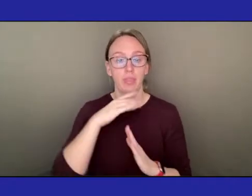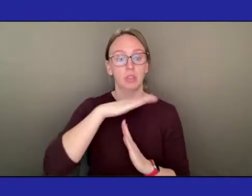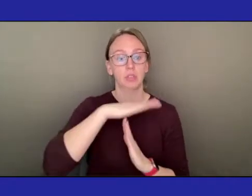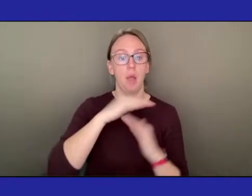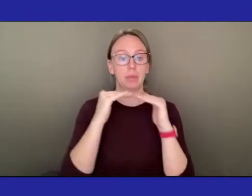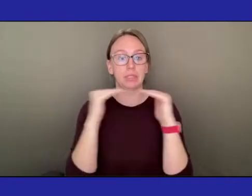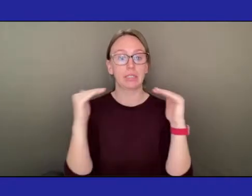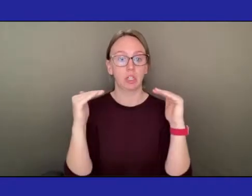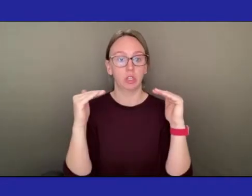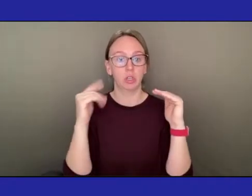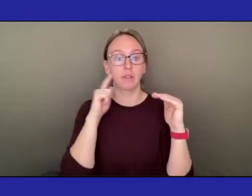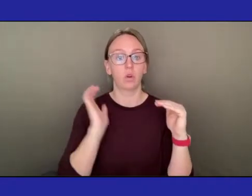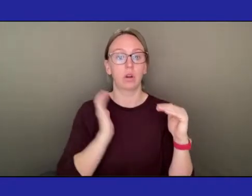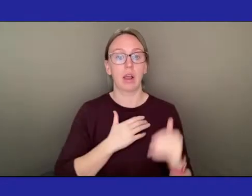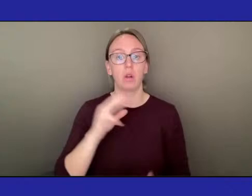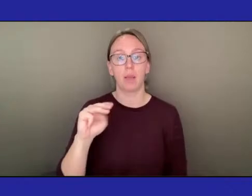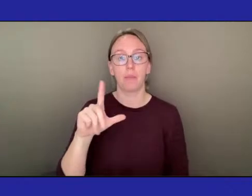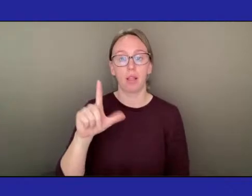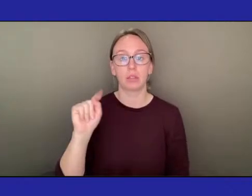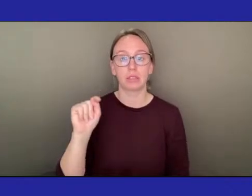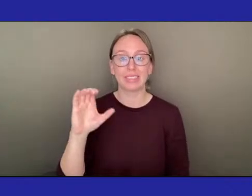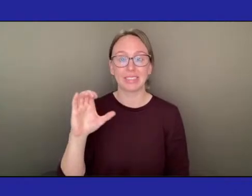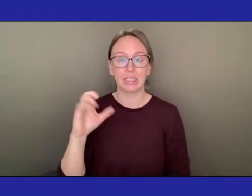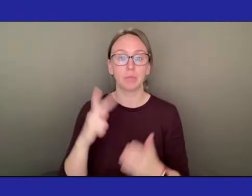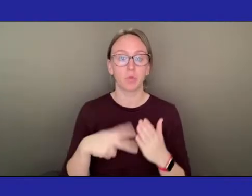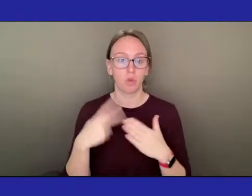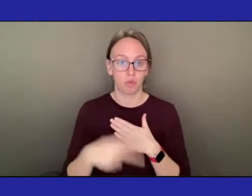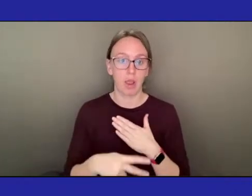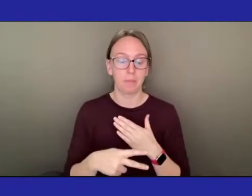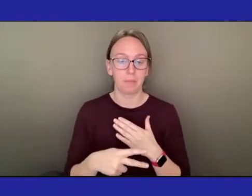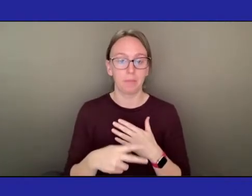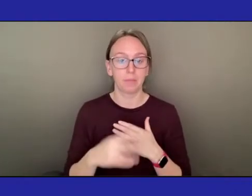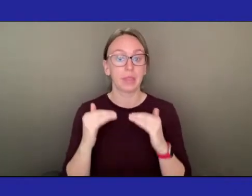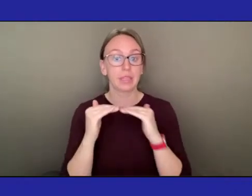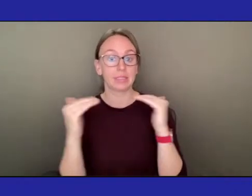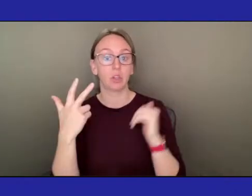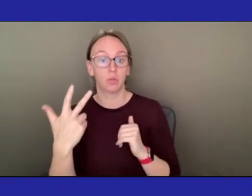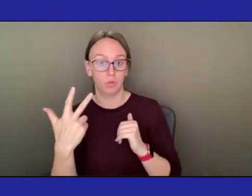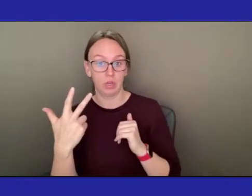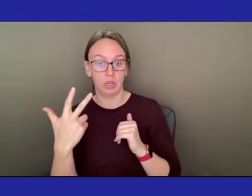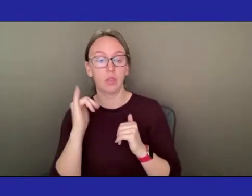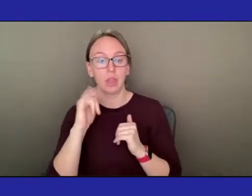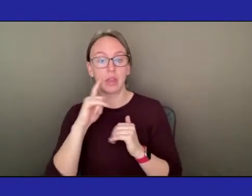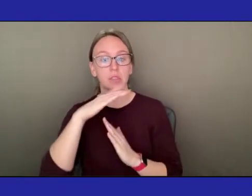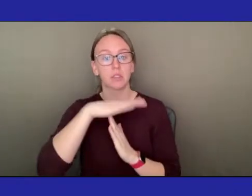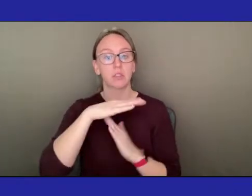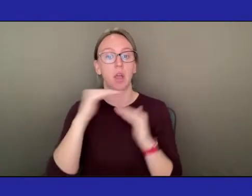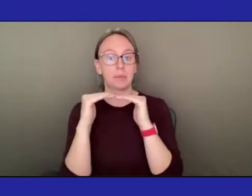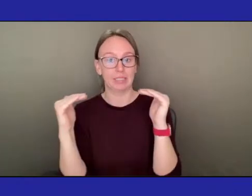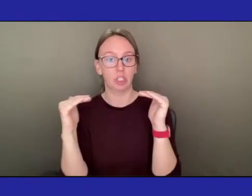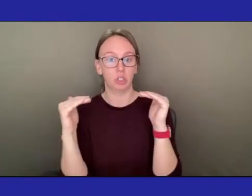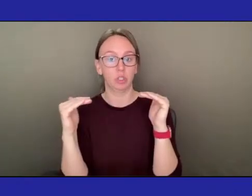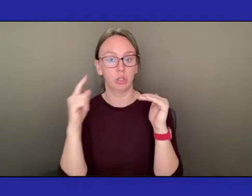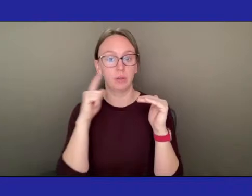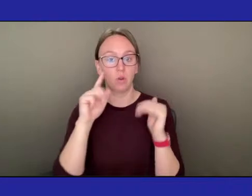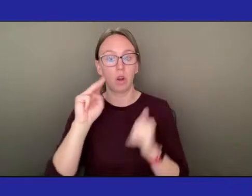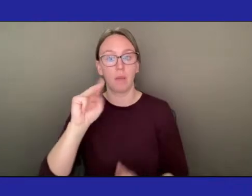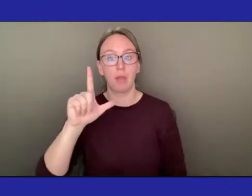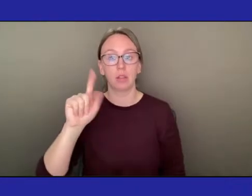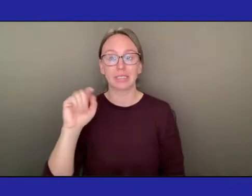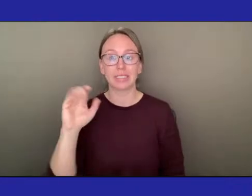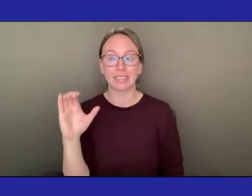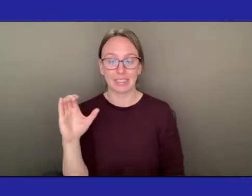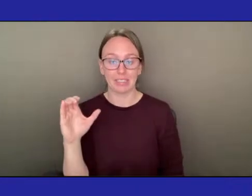for our MLTC program. Tier 3 is the top tier for MLTC.